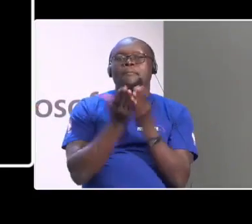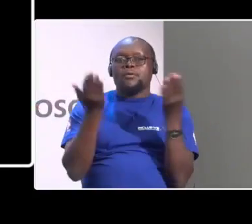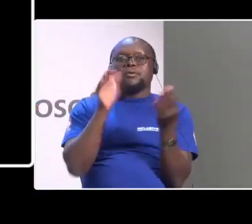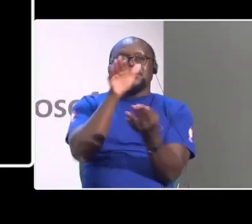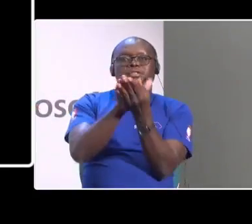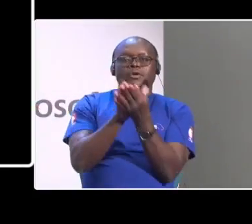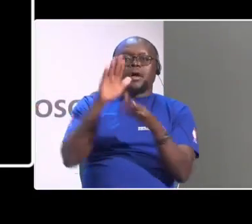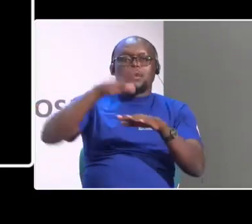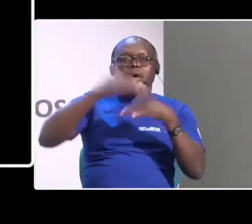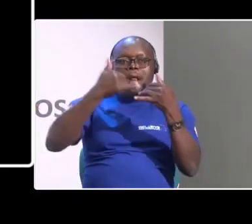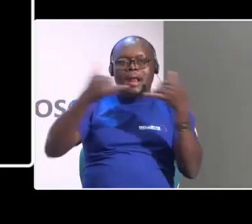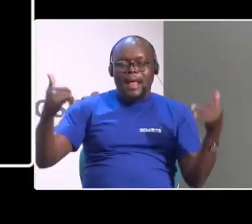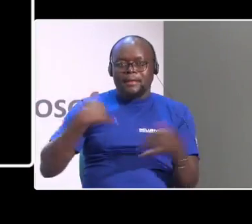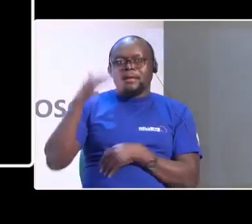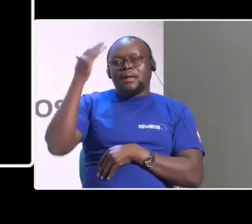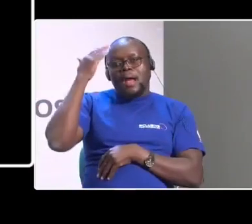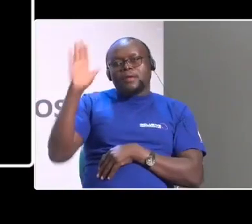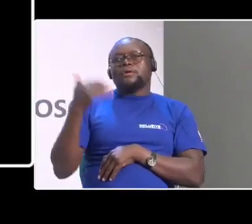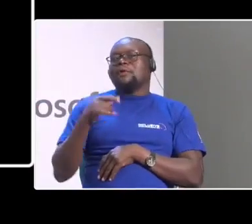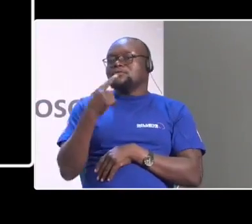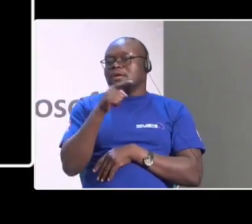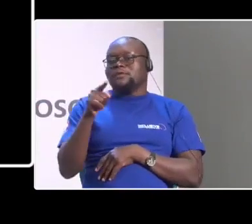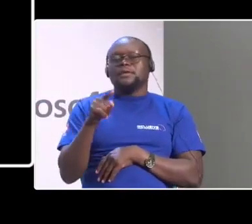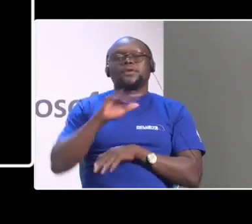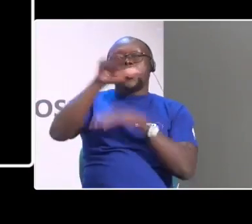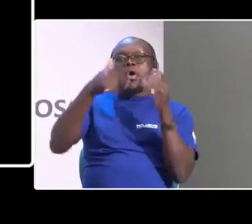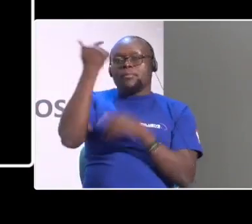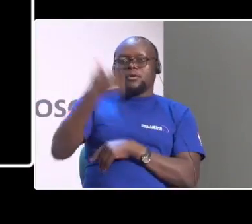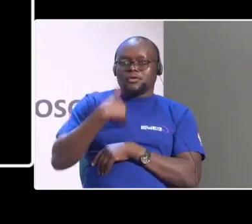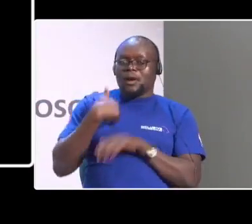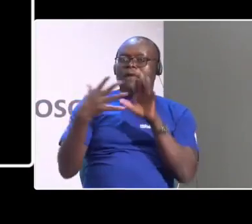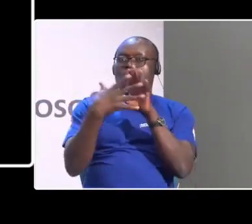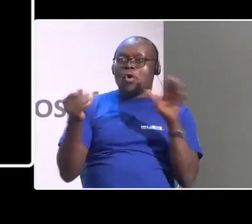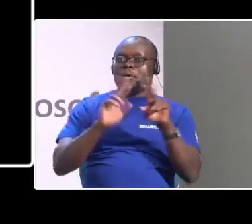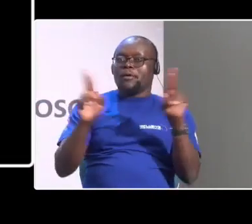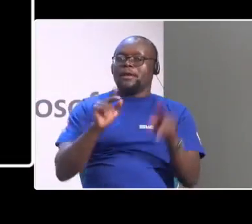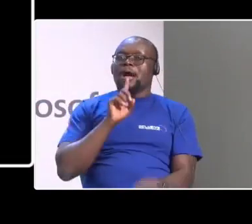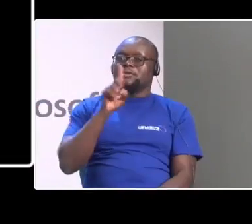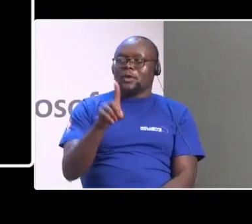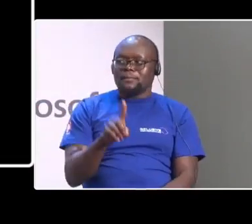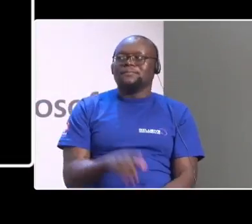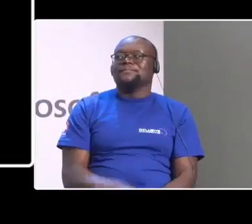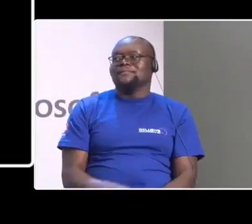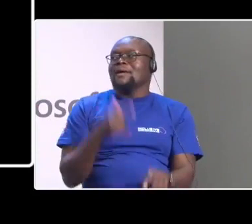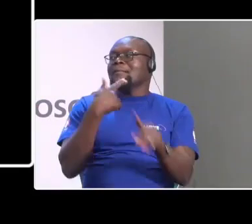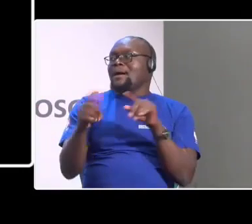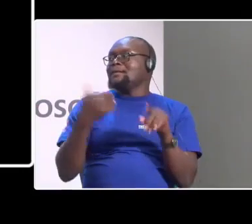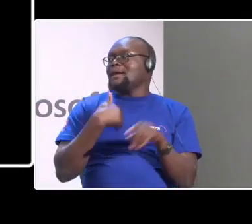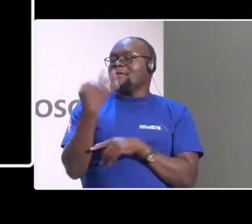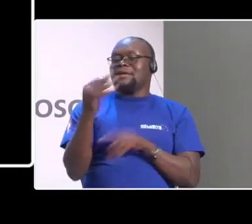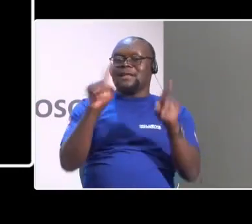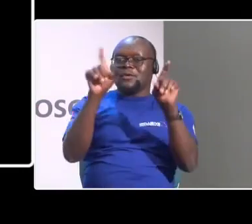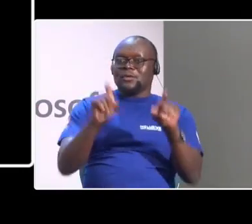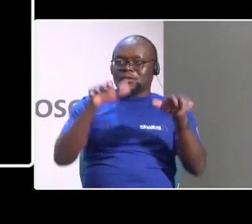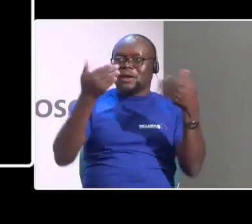bookstores and online. And I know I don't have to tell you all this now because you all have copies already, I'm sure. But it asks 3 questions